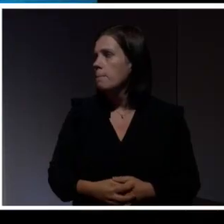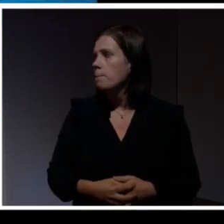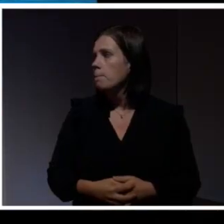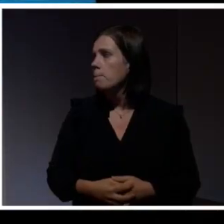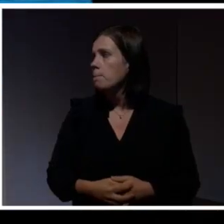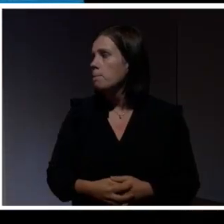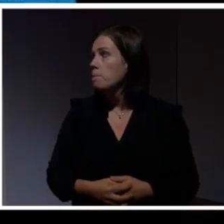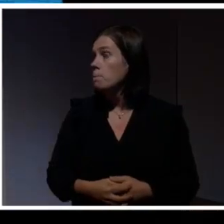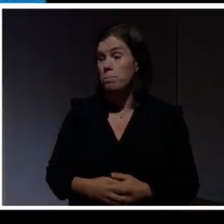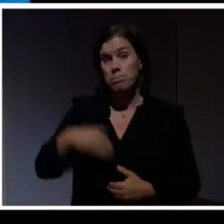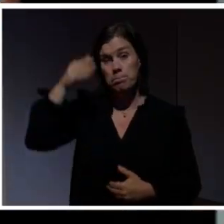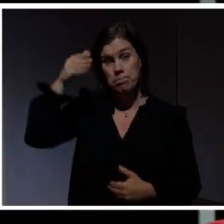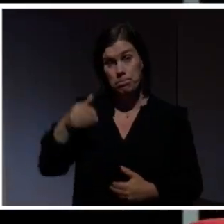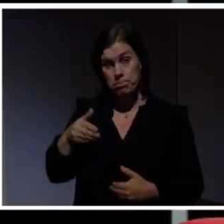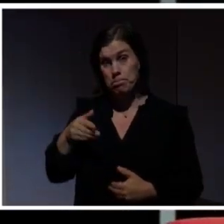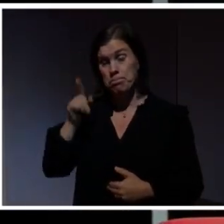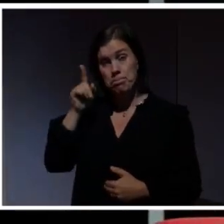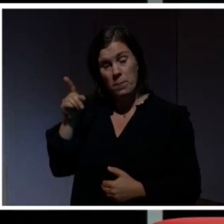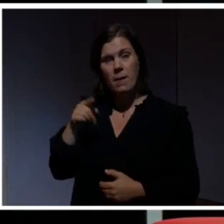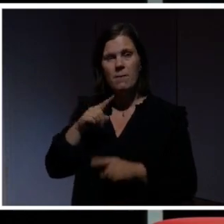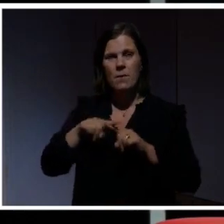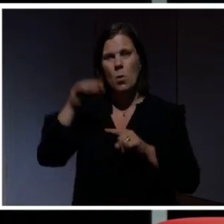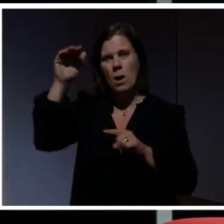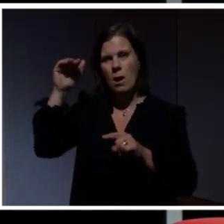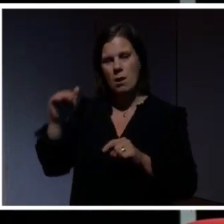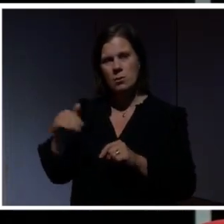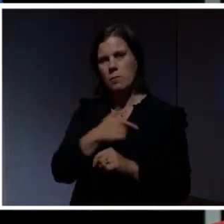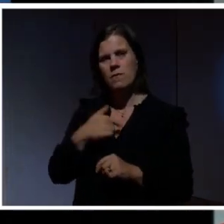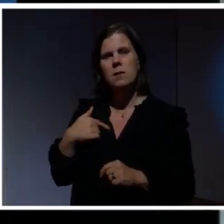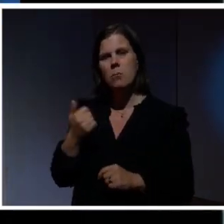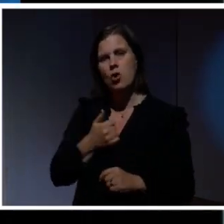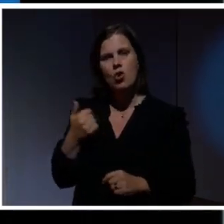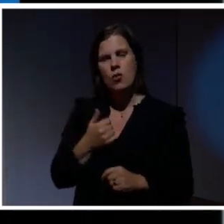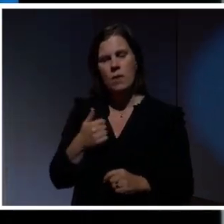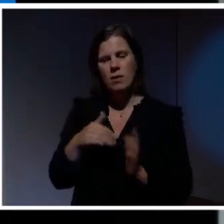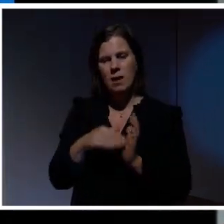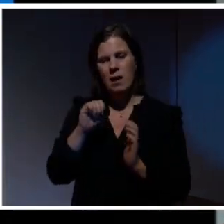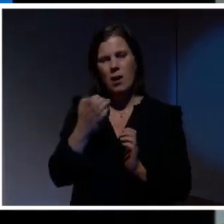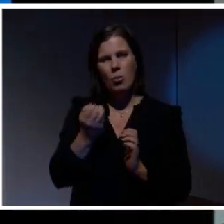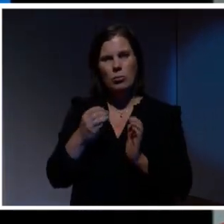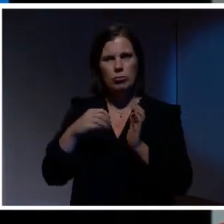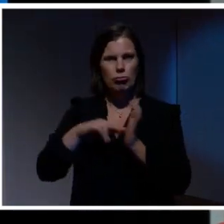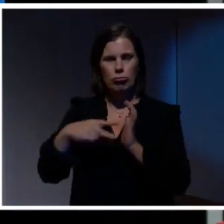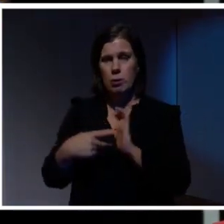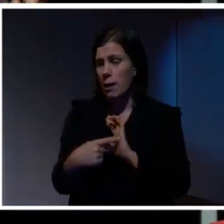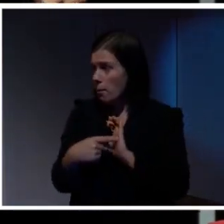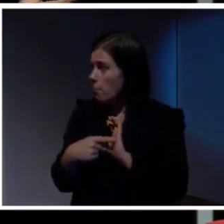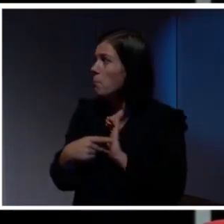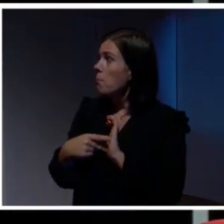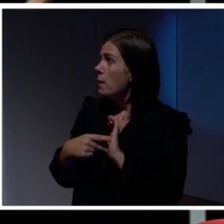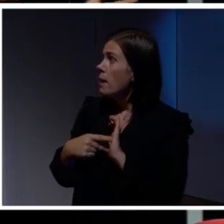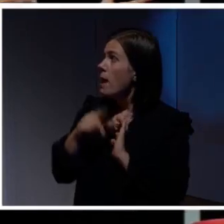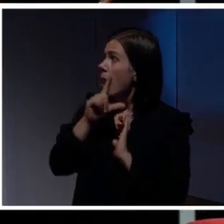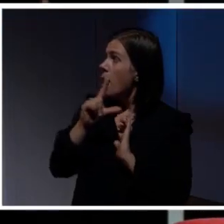Now, I put on this slide a couple of things that I see as being sort of prerequisites for the ecosystem. We need a talent pool, including